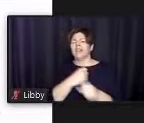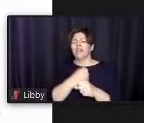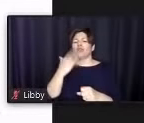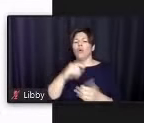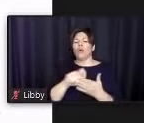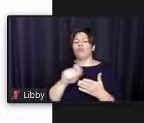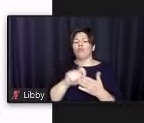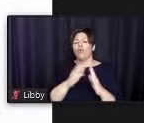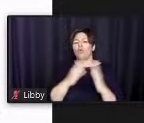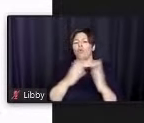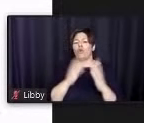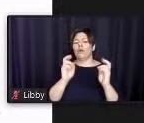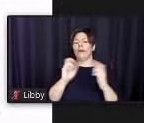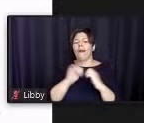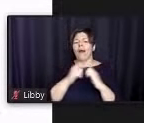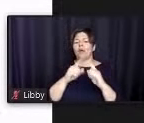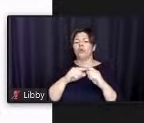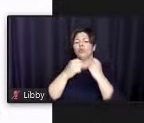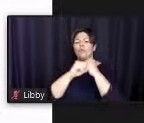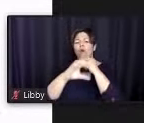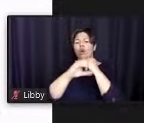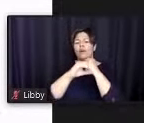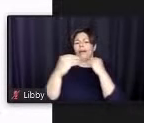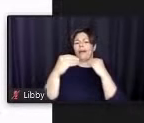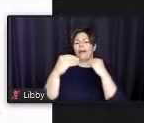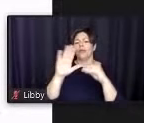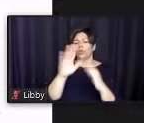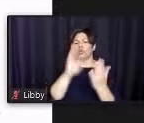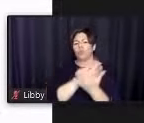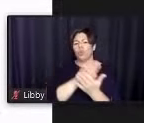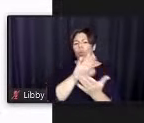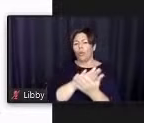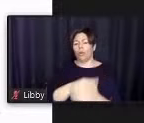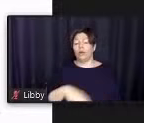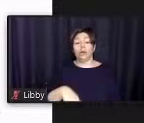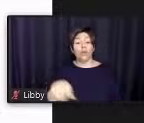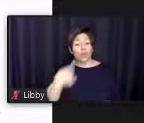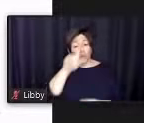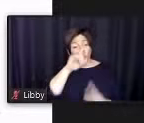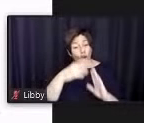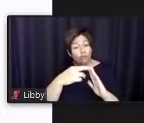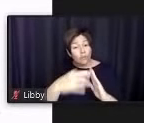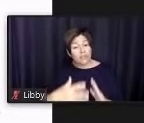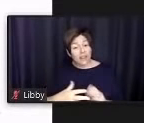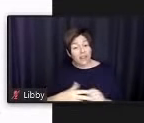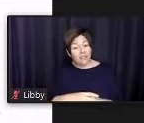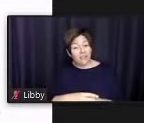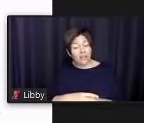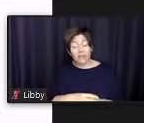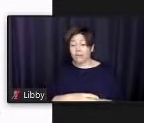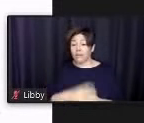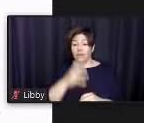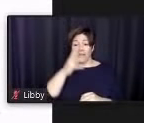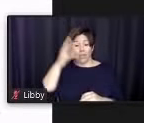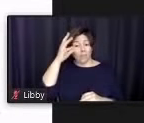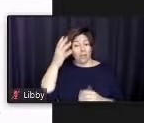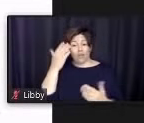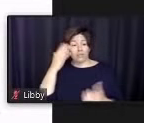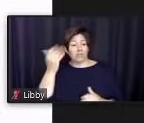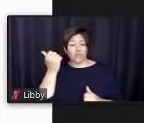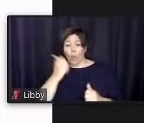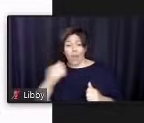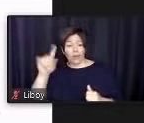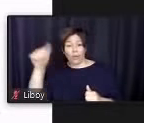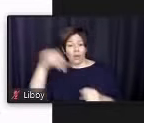to market your schools. You are the representative of the school. The parents don't know everyone else in the school district, but they know